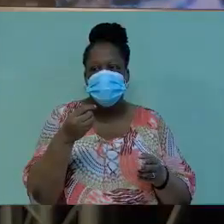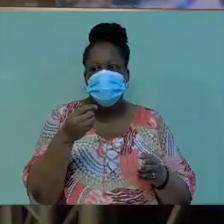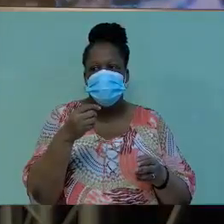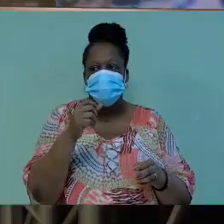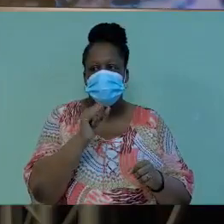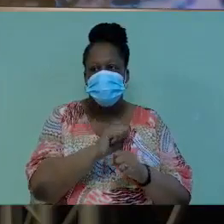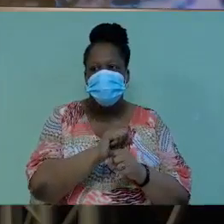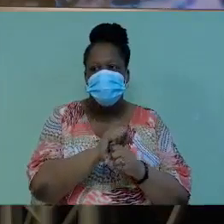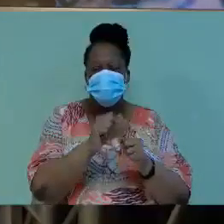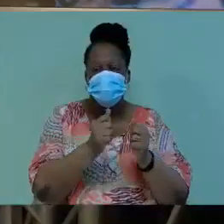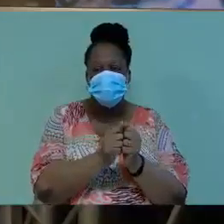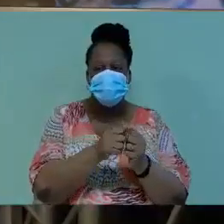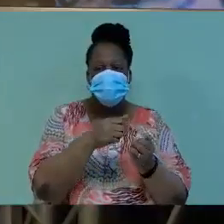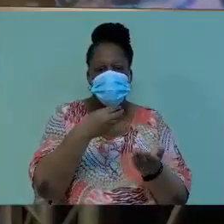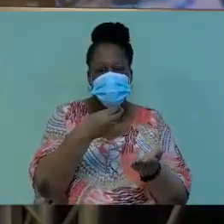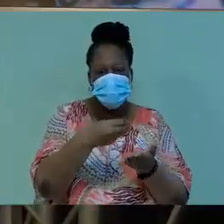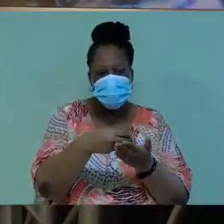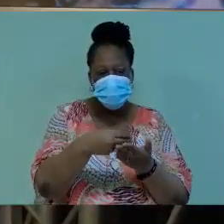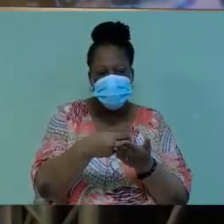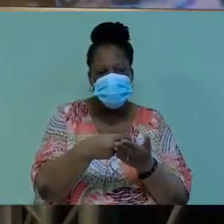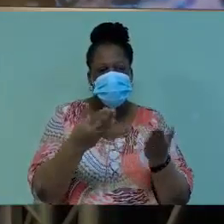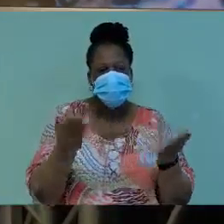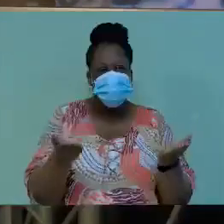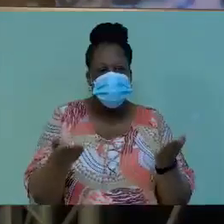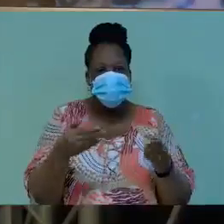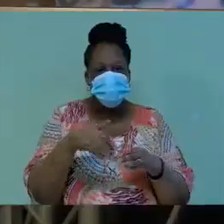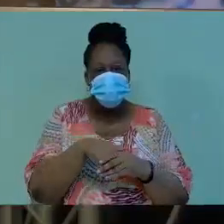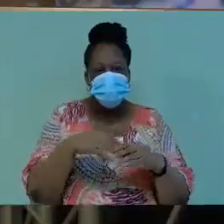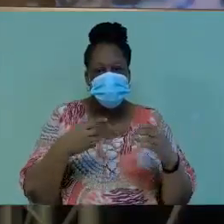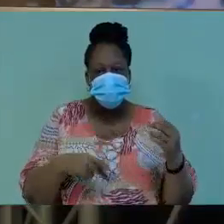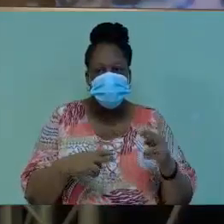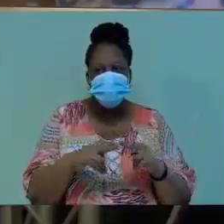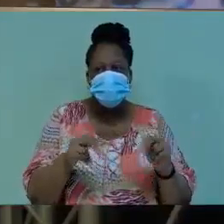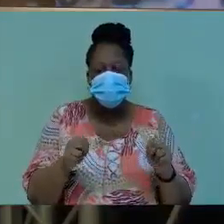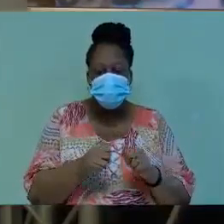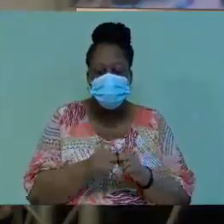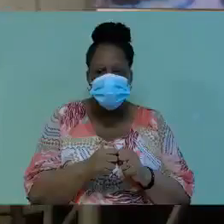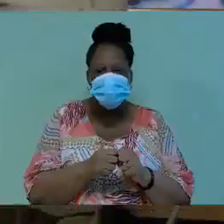of Finance, to address us. Mr. Bradshaw.